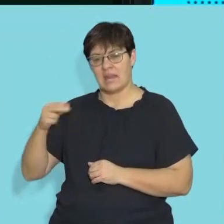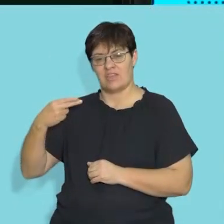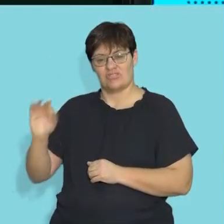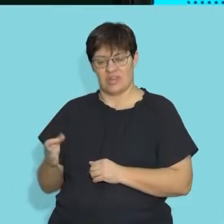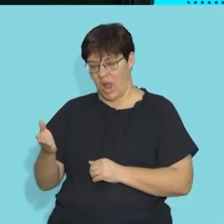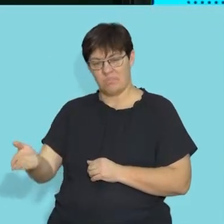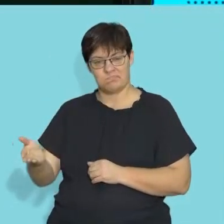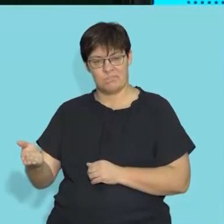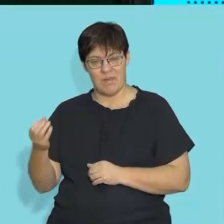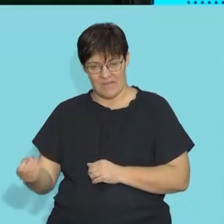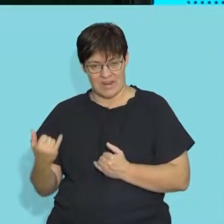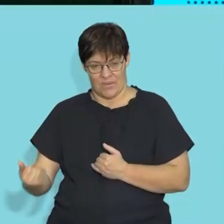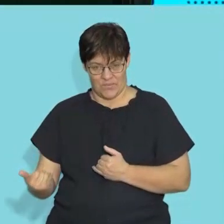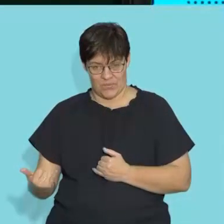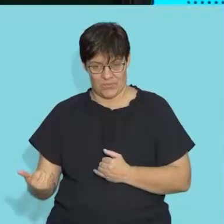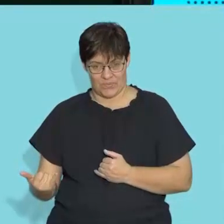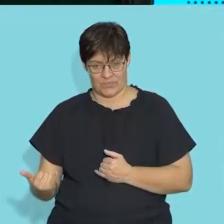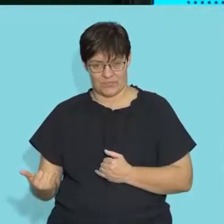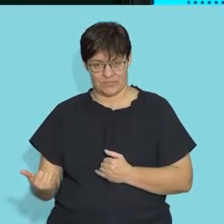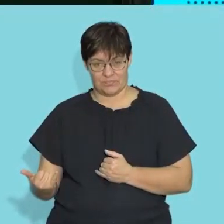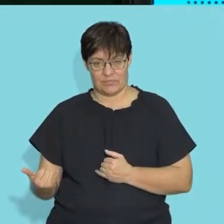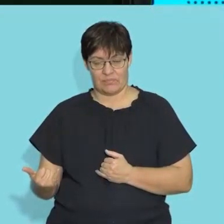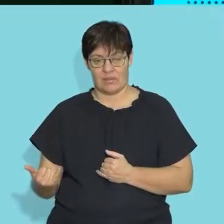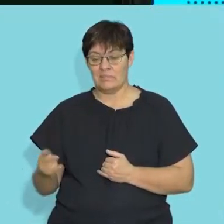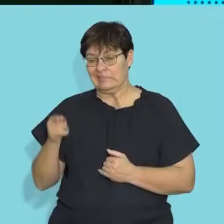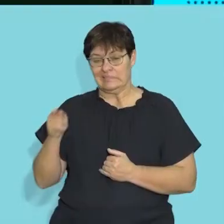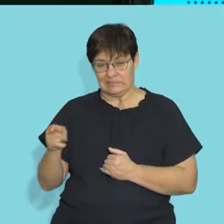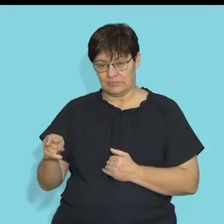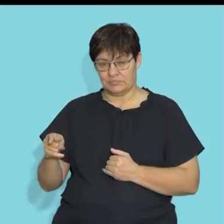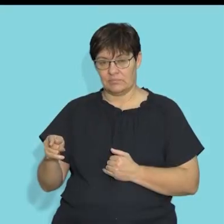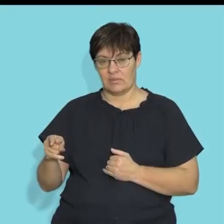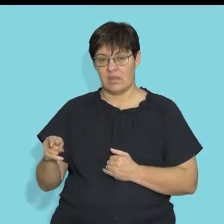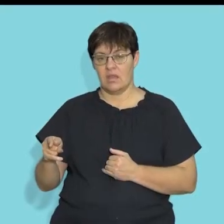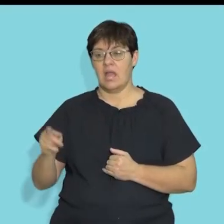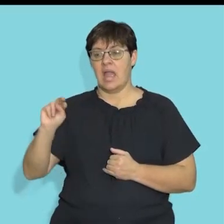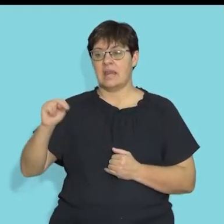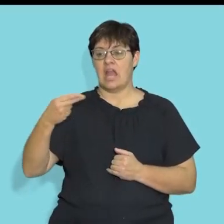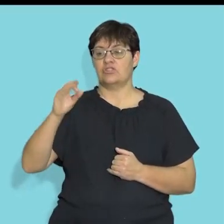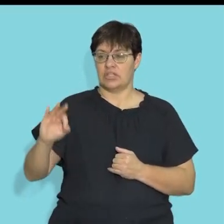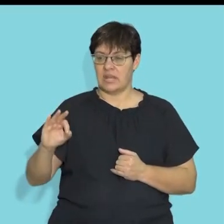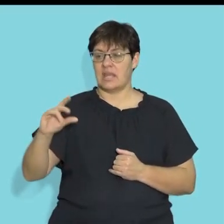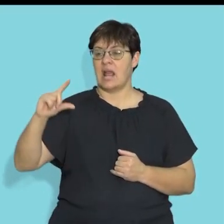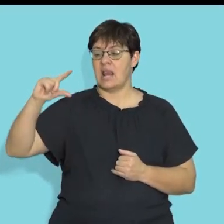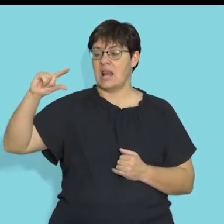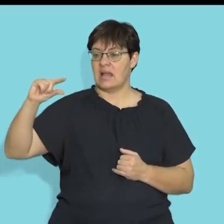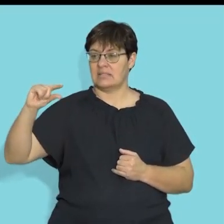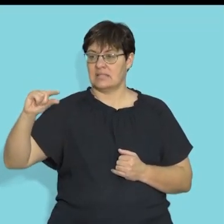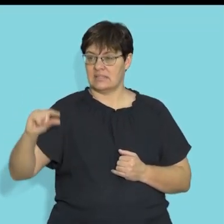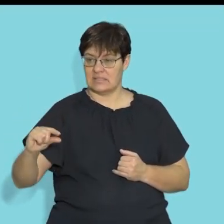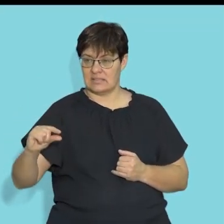in the system. But the nitrogen and the nitrogen has become less and less over time, so it